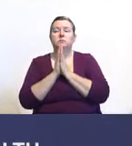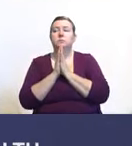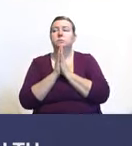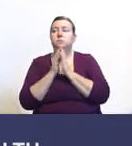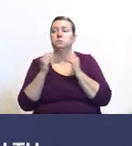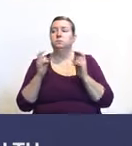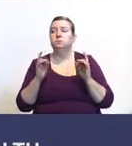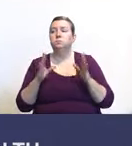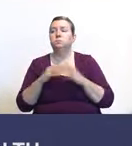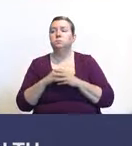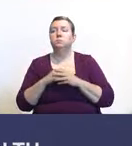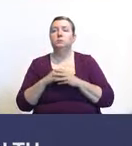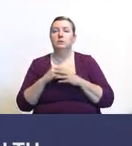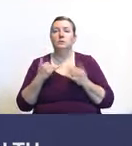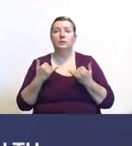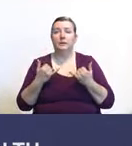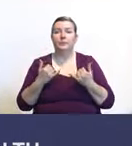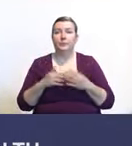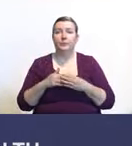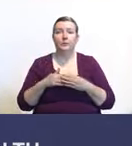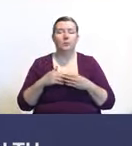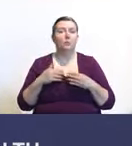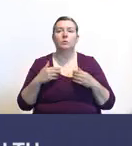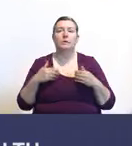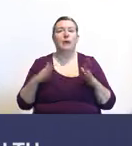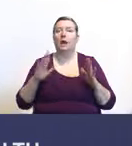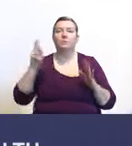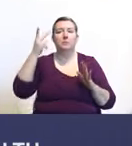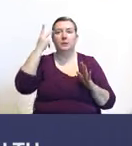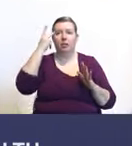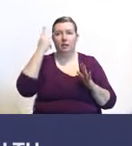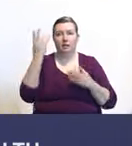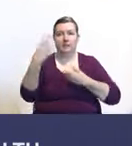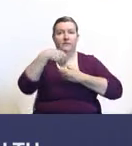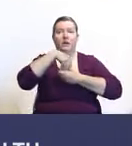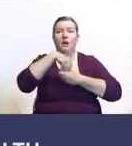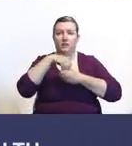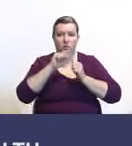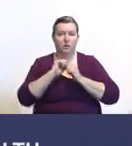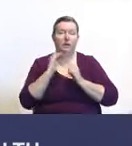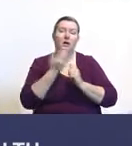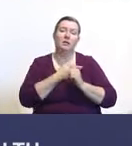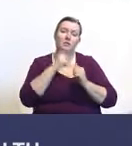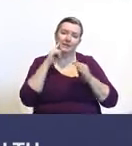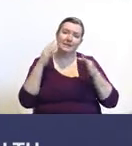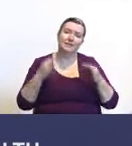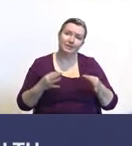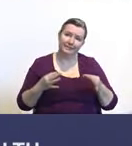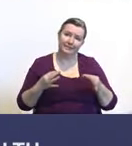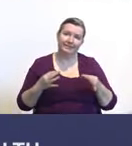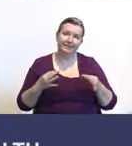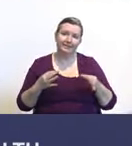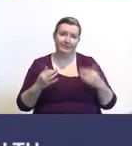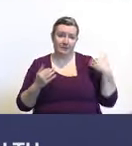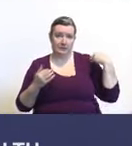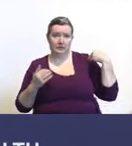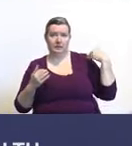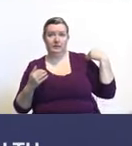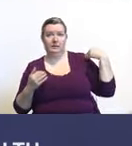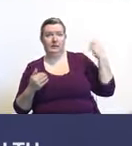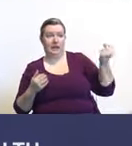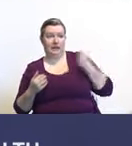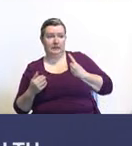I mentioned, we don't let politics get in the way of decisions like this. When we get asked, and we invariably get